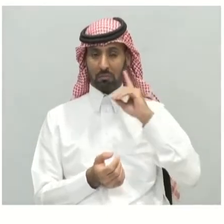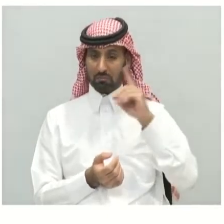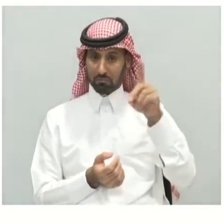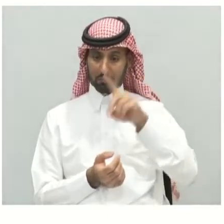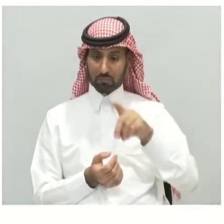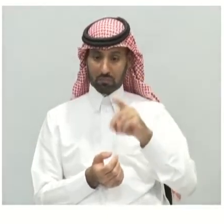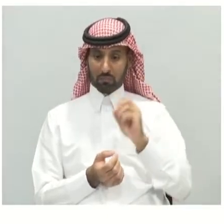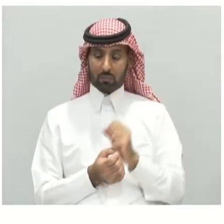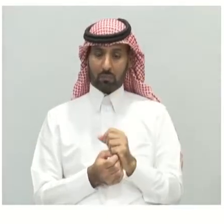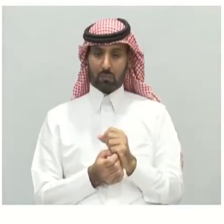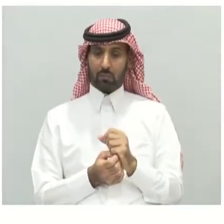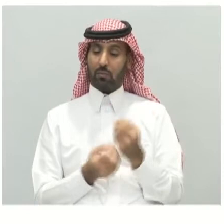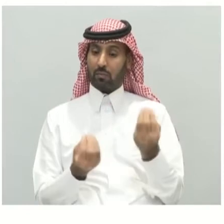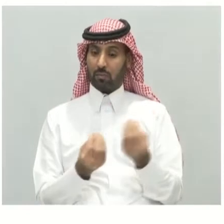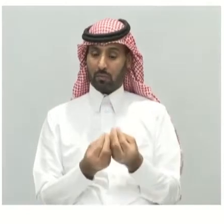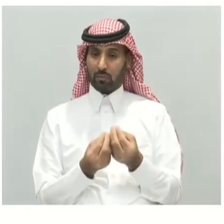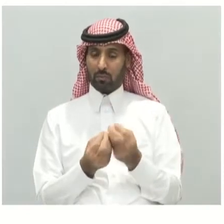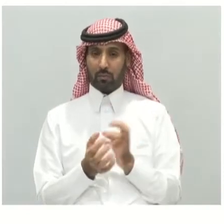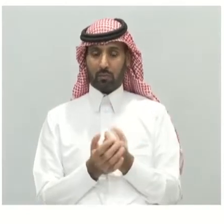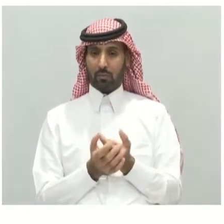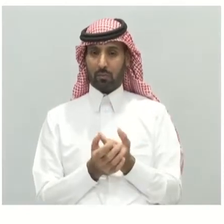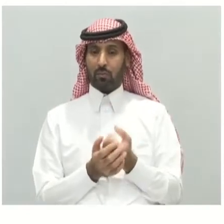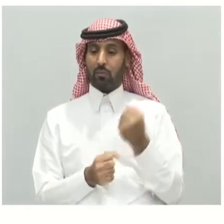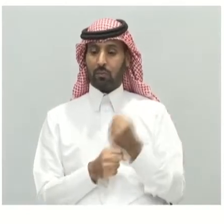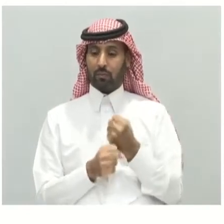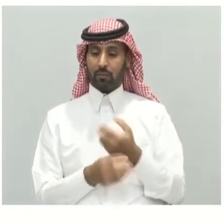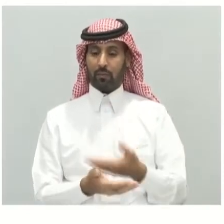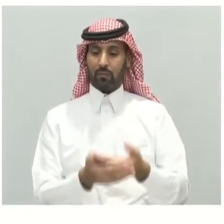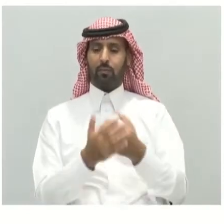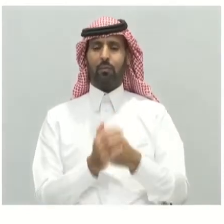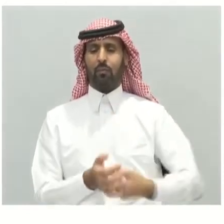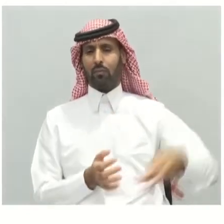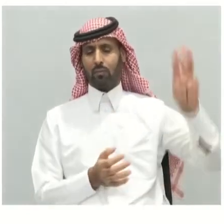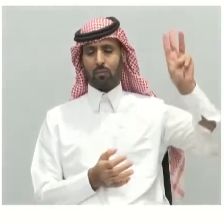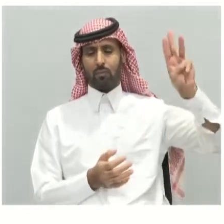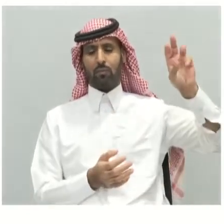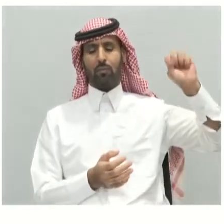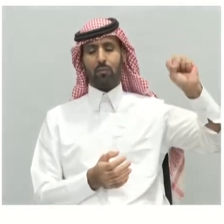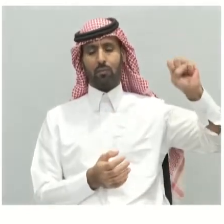question with the verb to be. Like here. Verb to be was. Was he here?